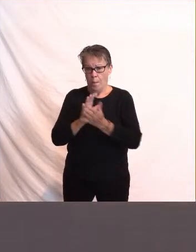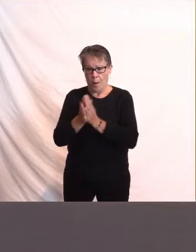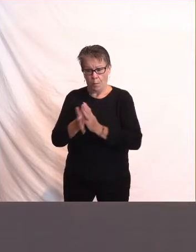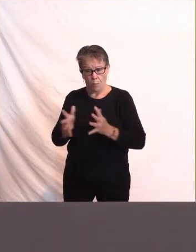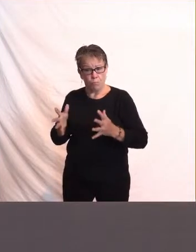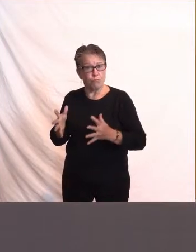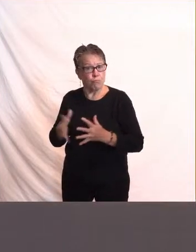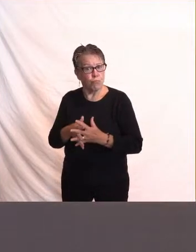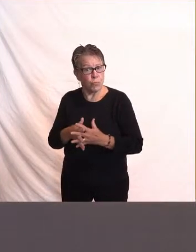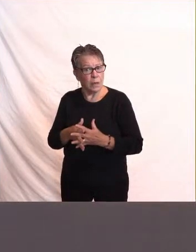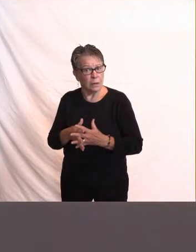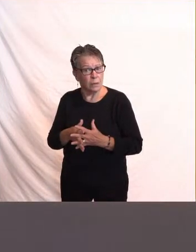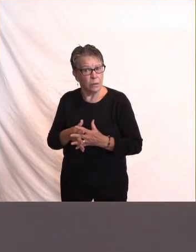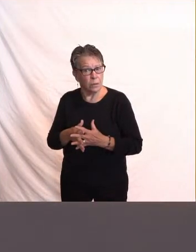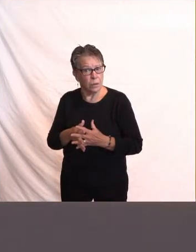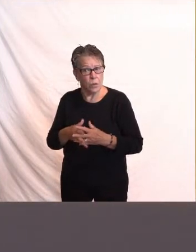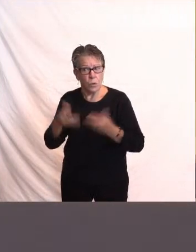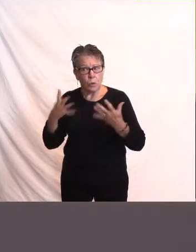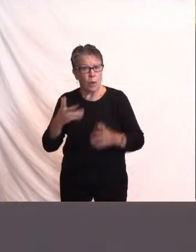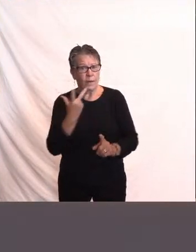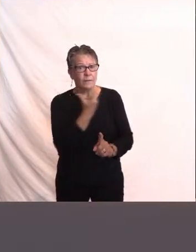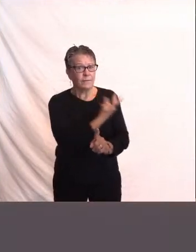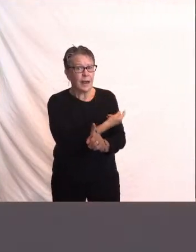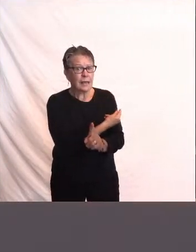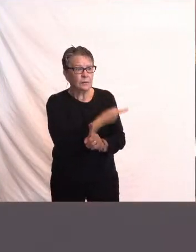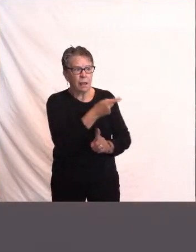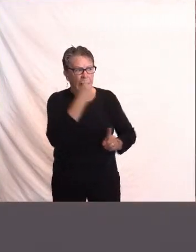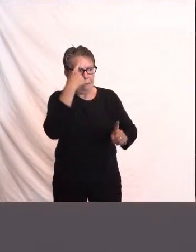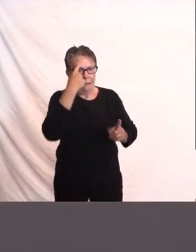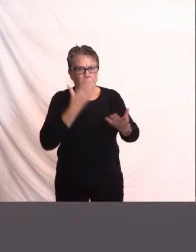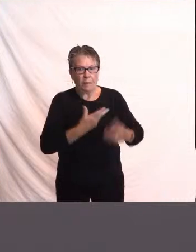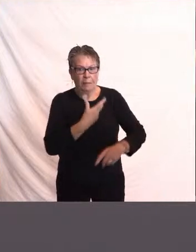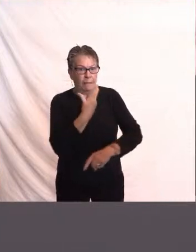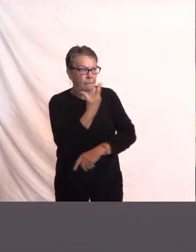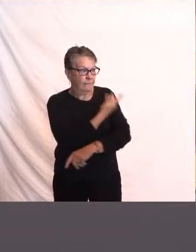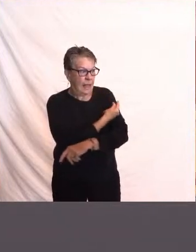with that, anything, Judy, you want to offer on